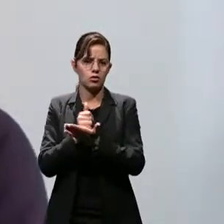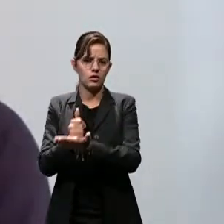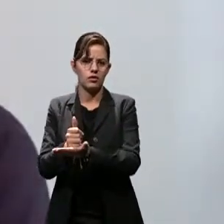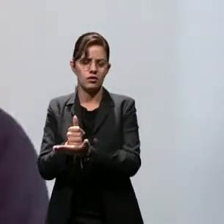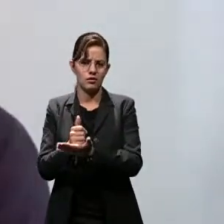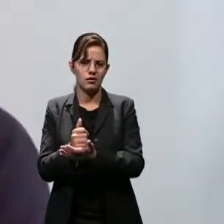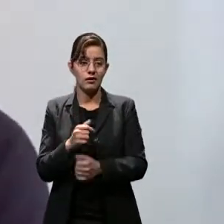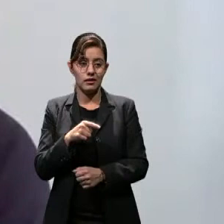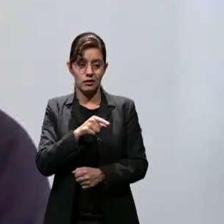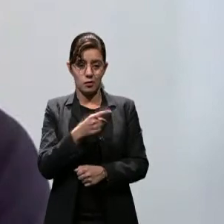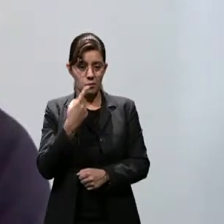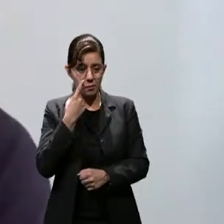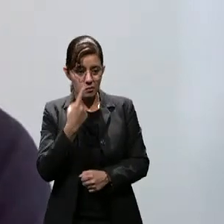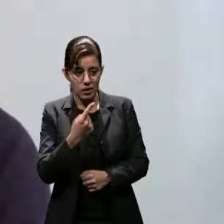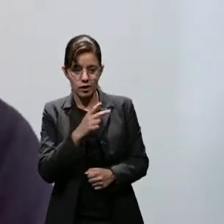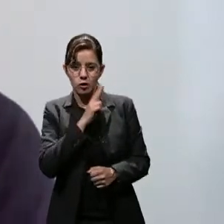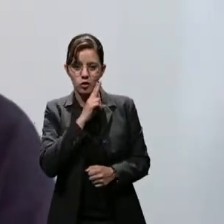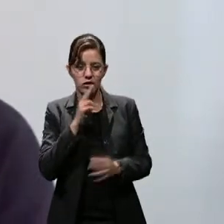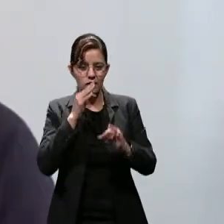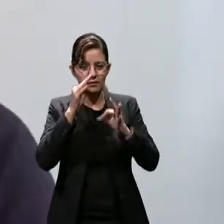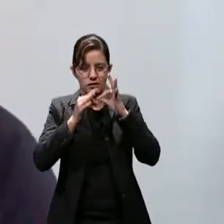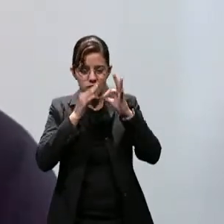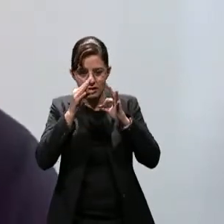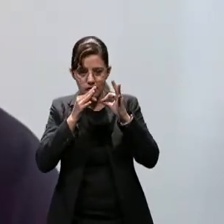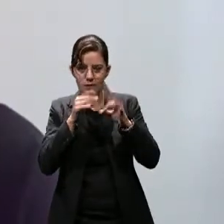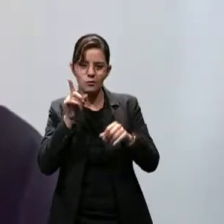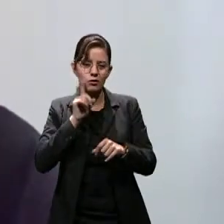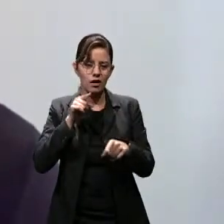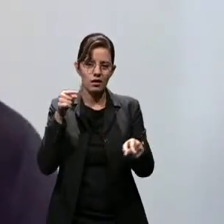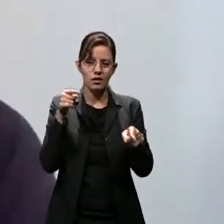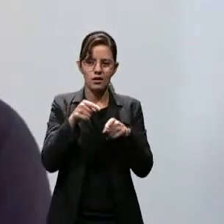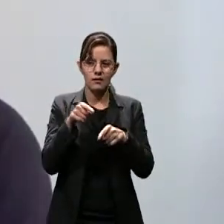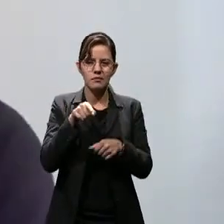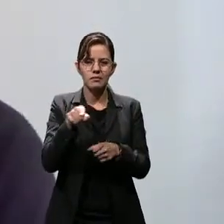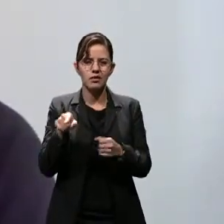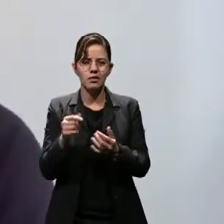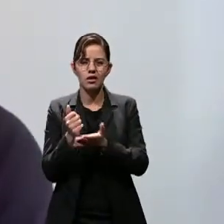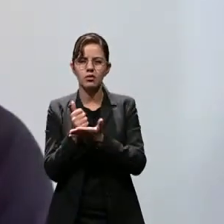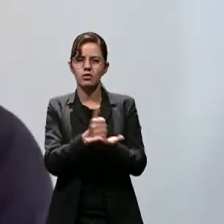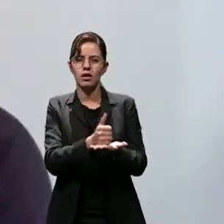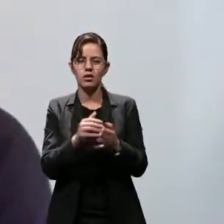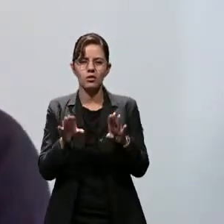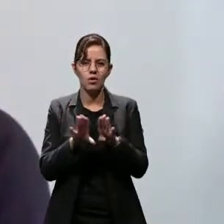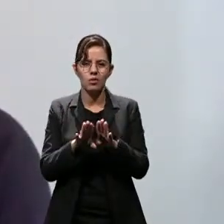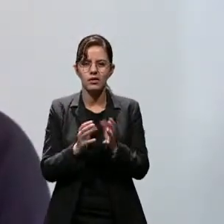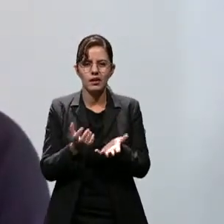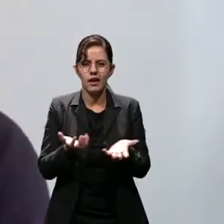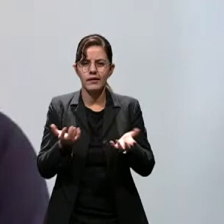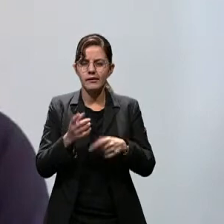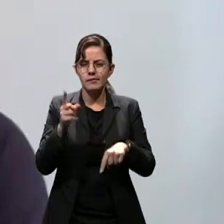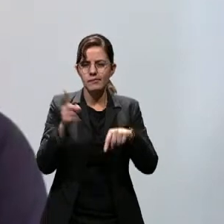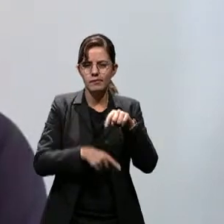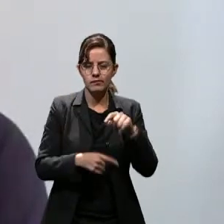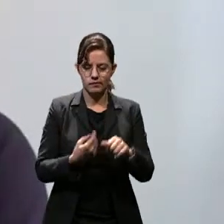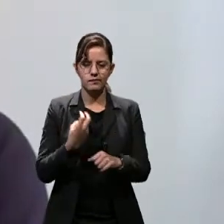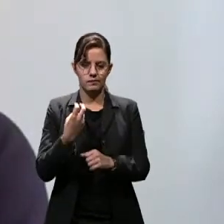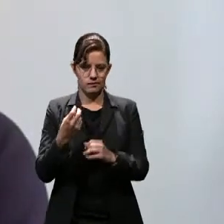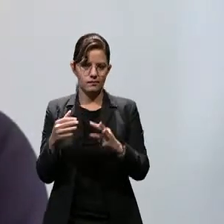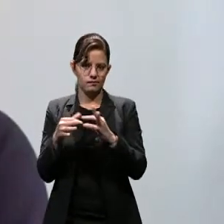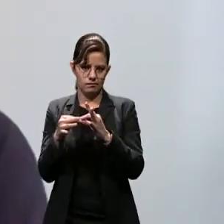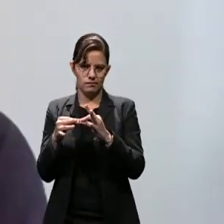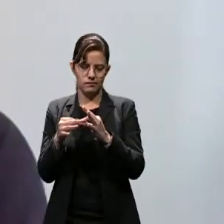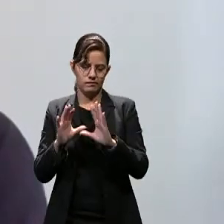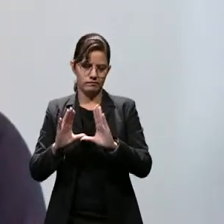these issues of disinformation. That is also part of the reason that is